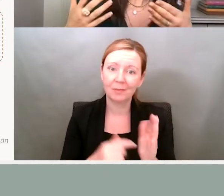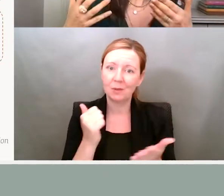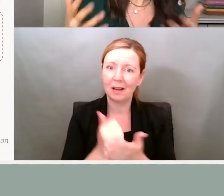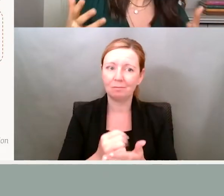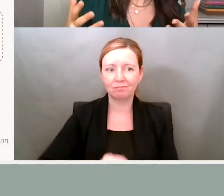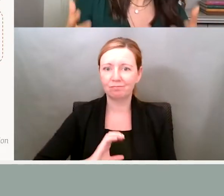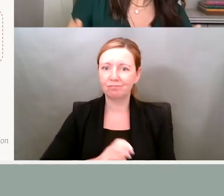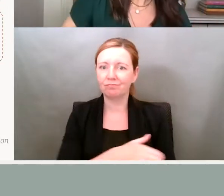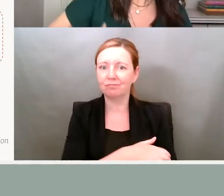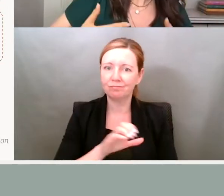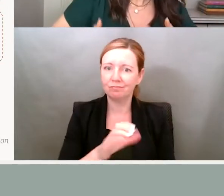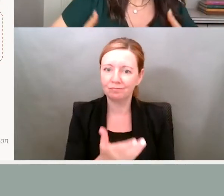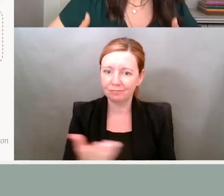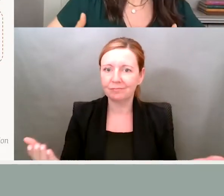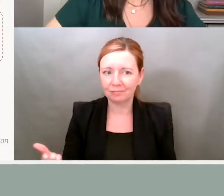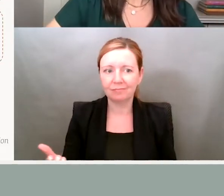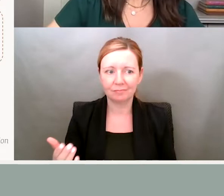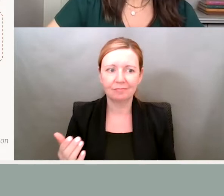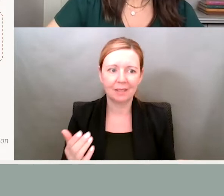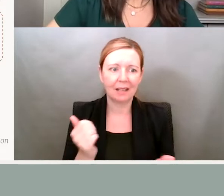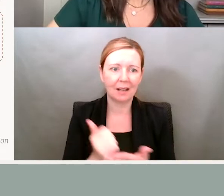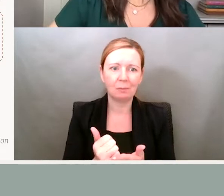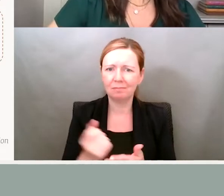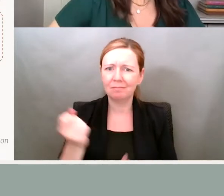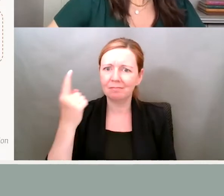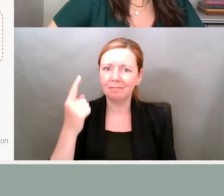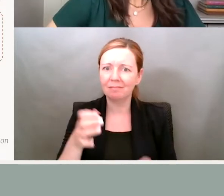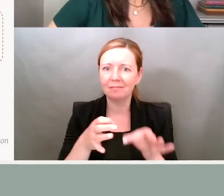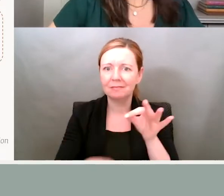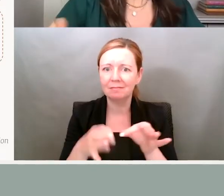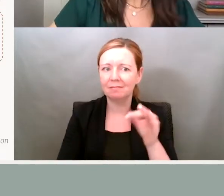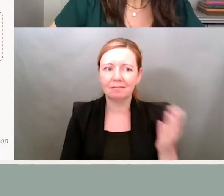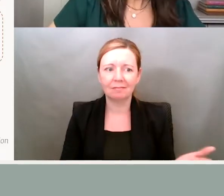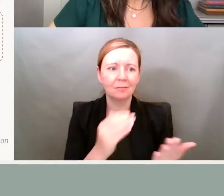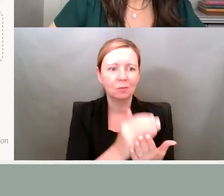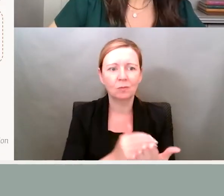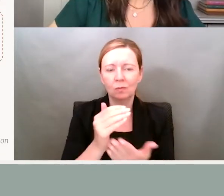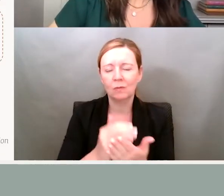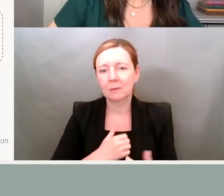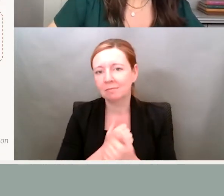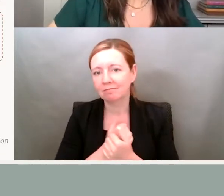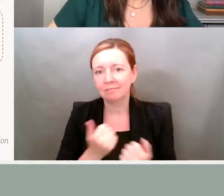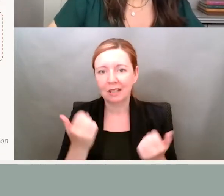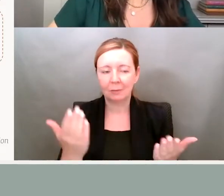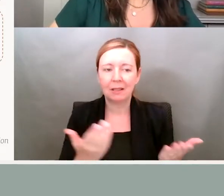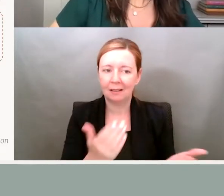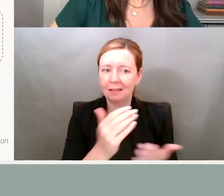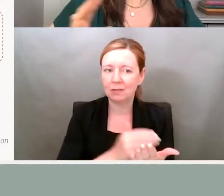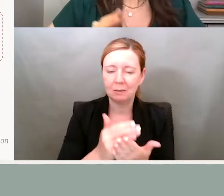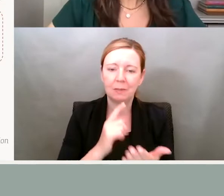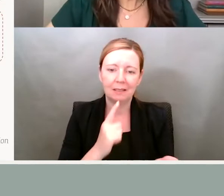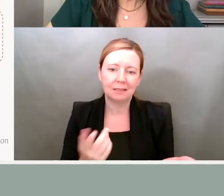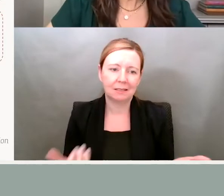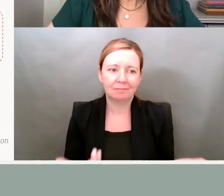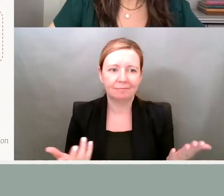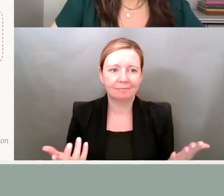you and to also about keeping things simple. So this here's a recipe I love recommending. It's basically I call it like